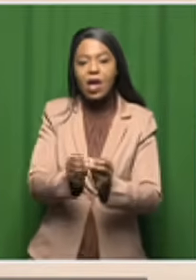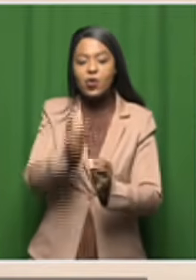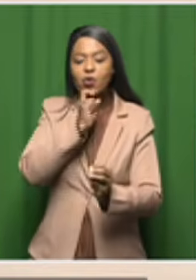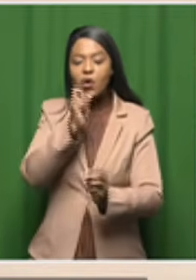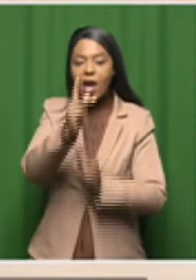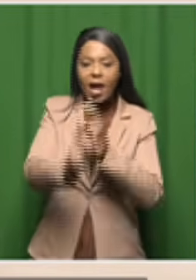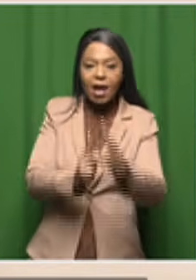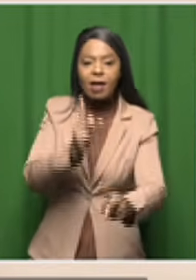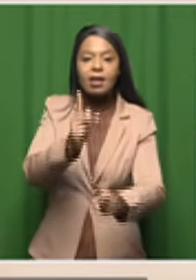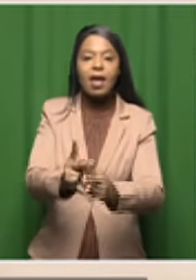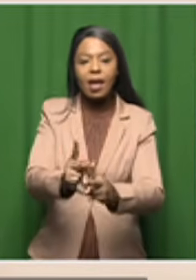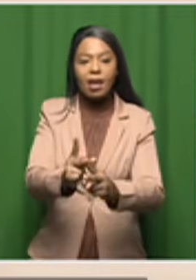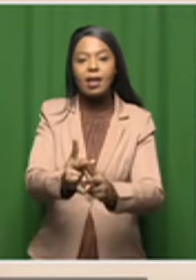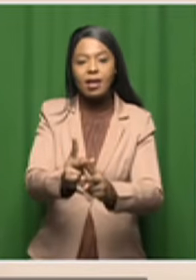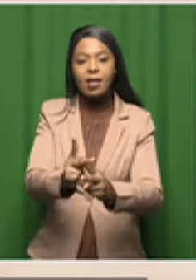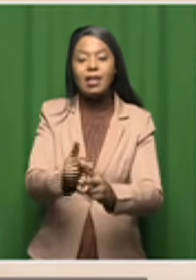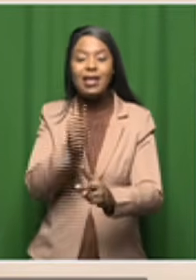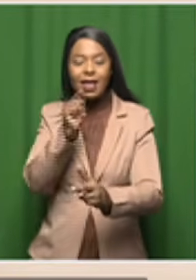common humanity.